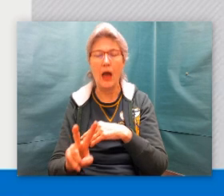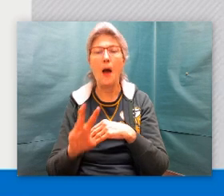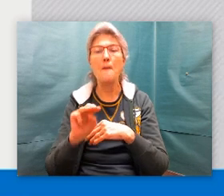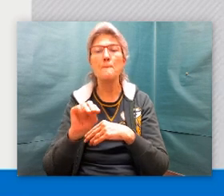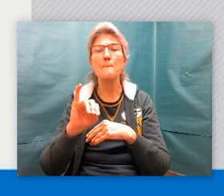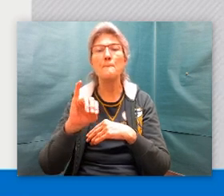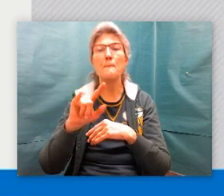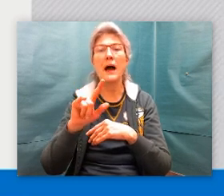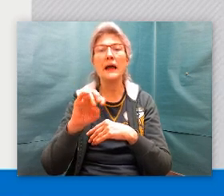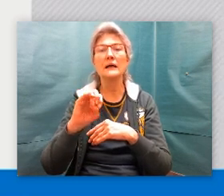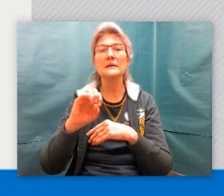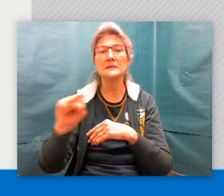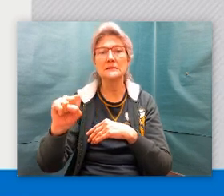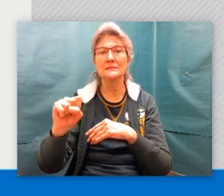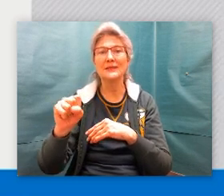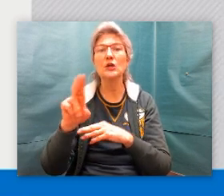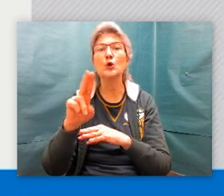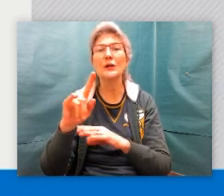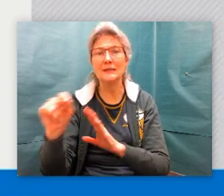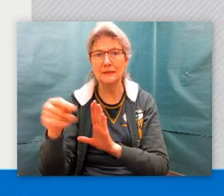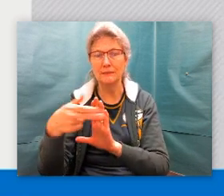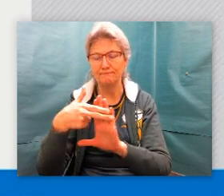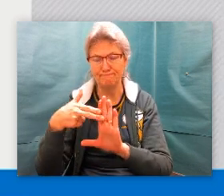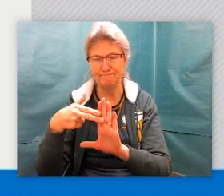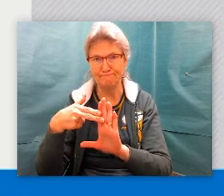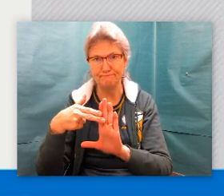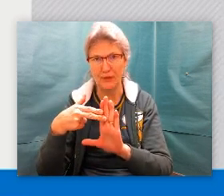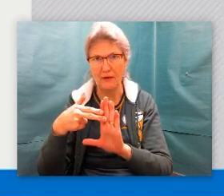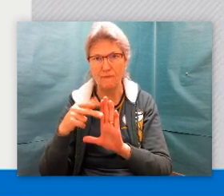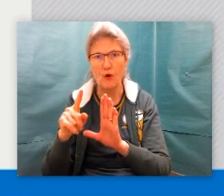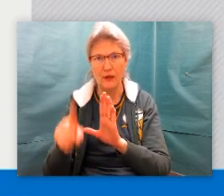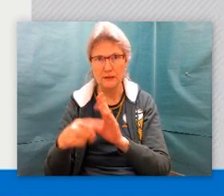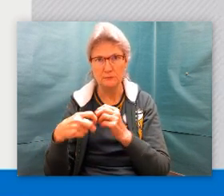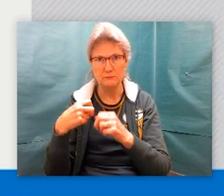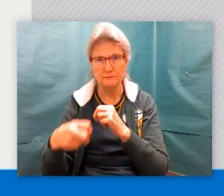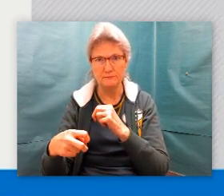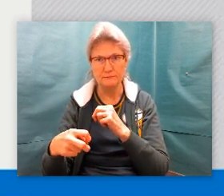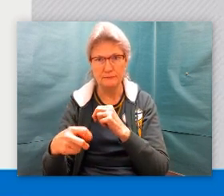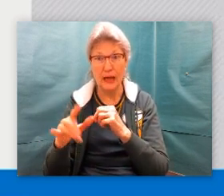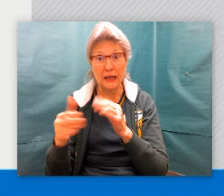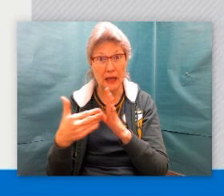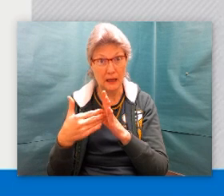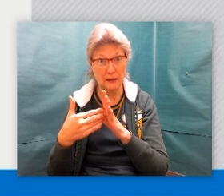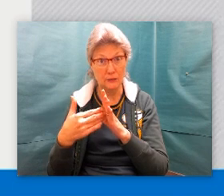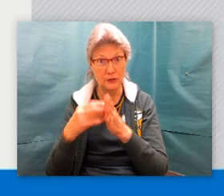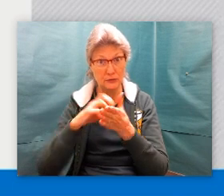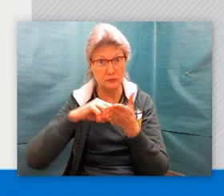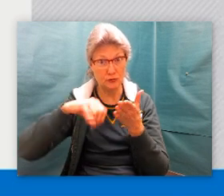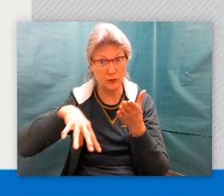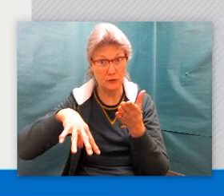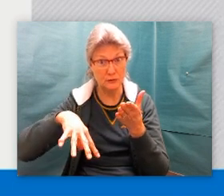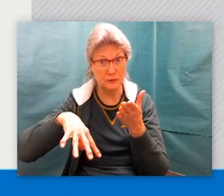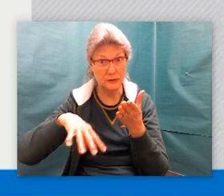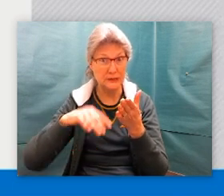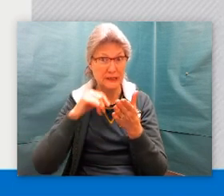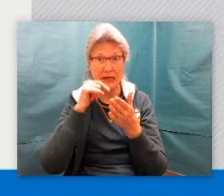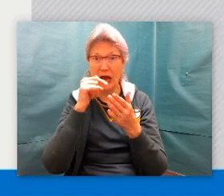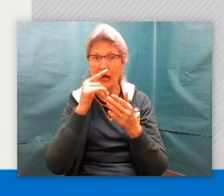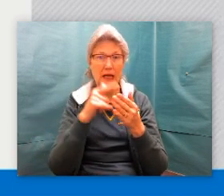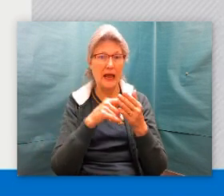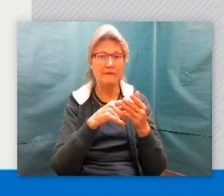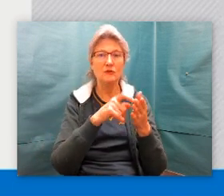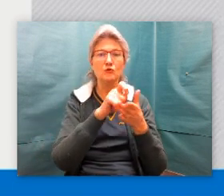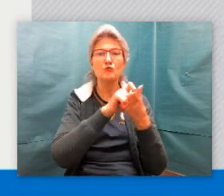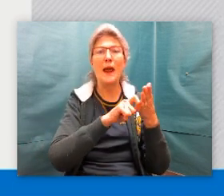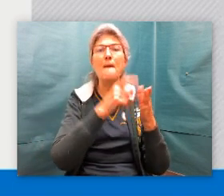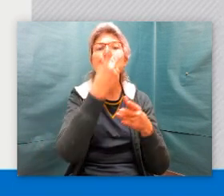1 1/2 mile would be my label for this particular problem. And again, we're subtracting, so we don't have to build both